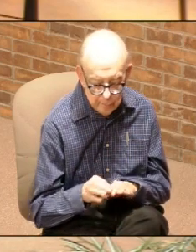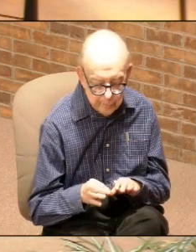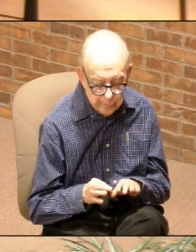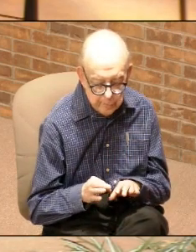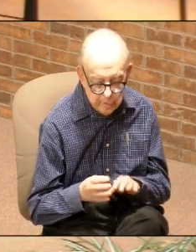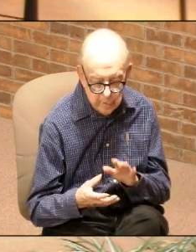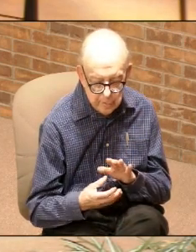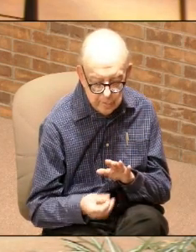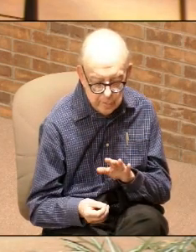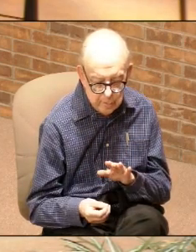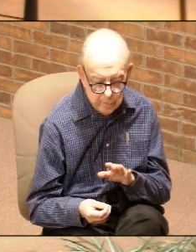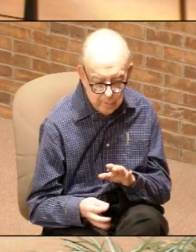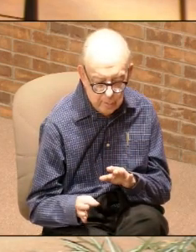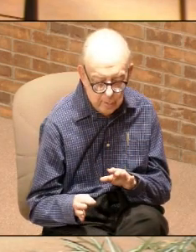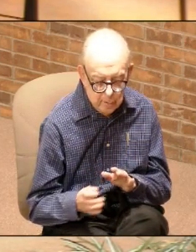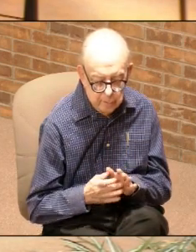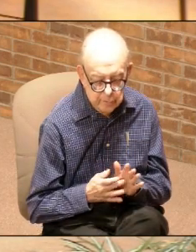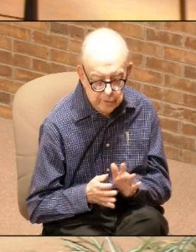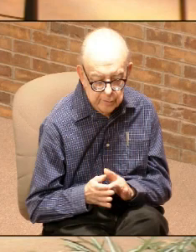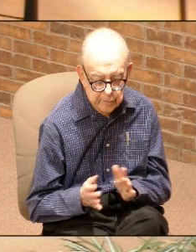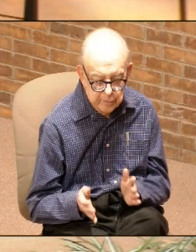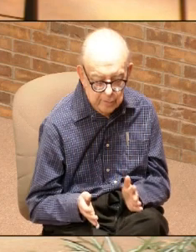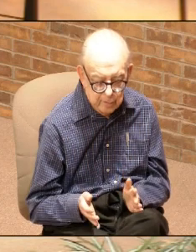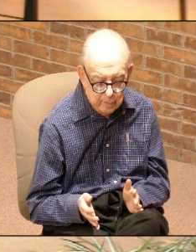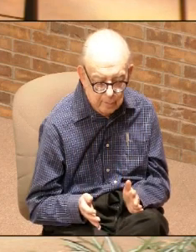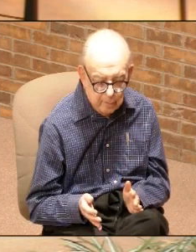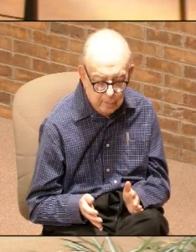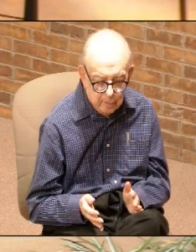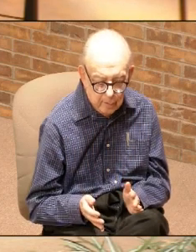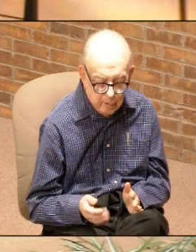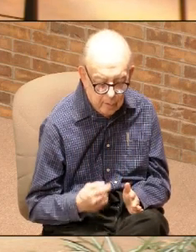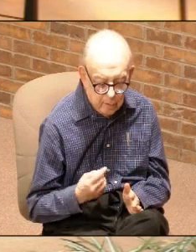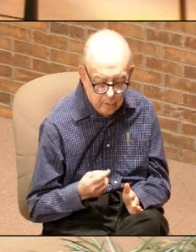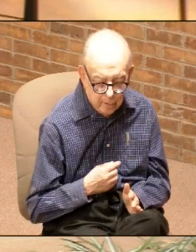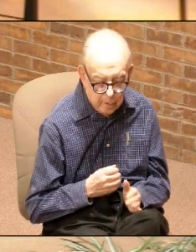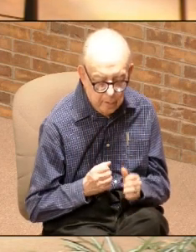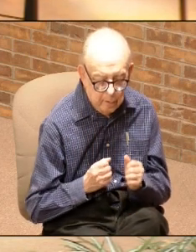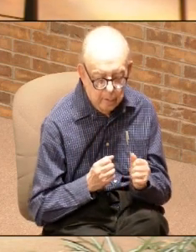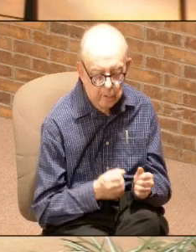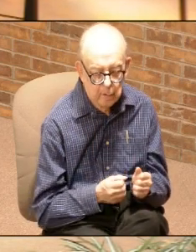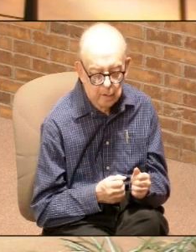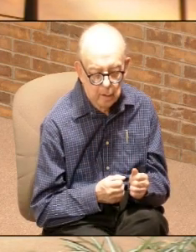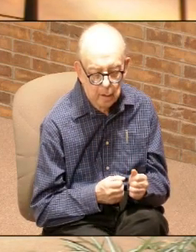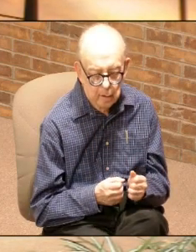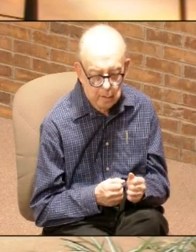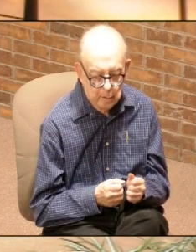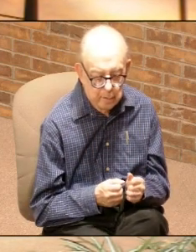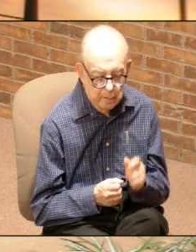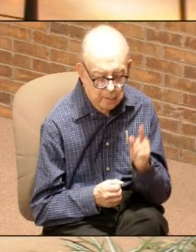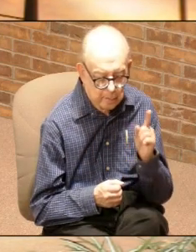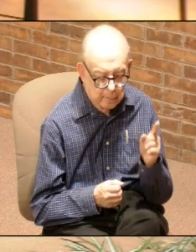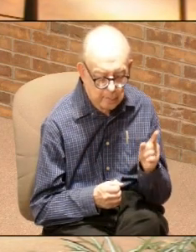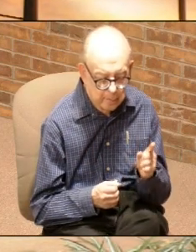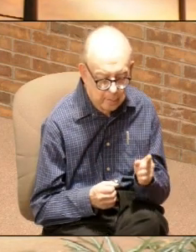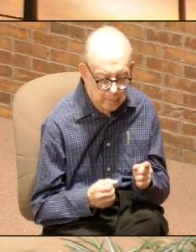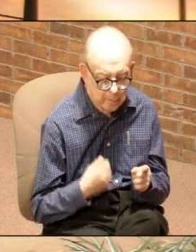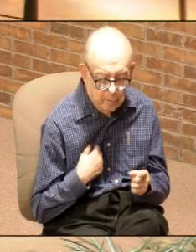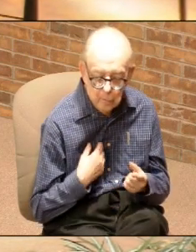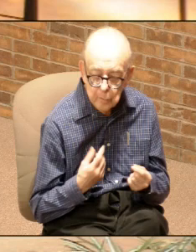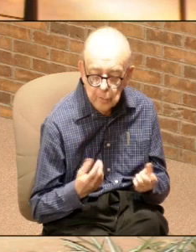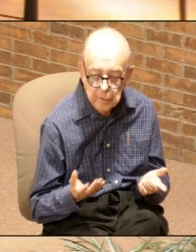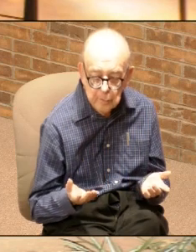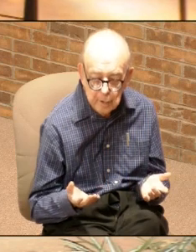footsteps of Jesus, we are following him, what are we